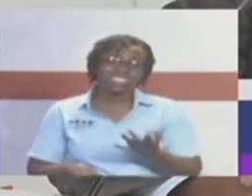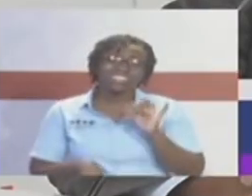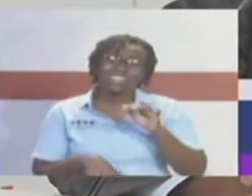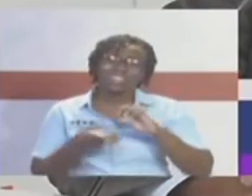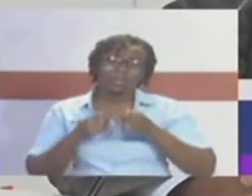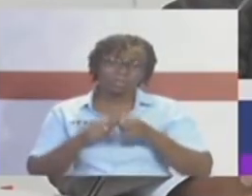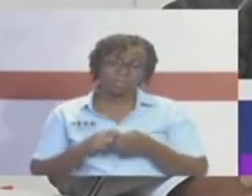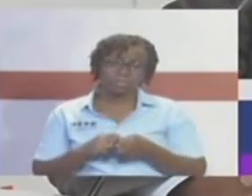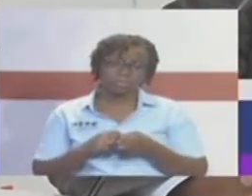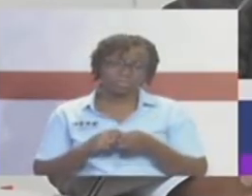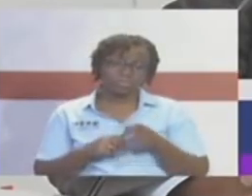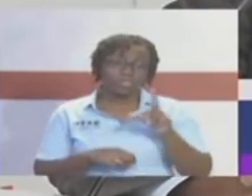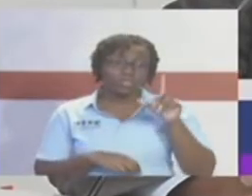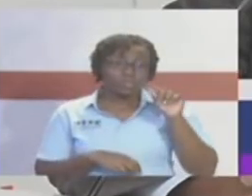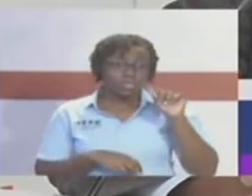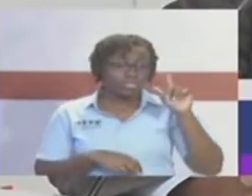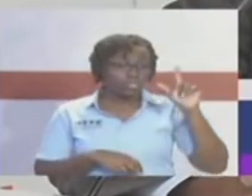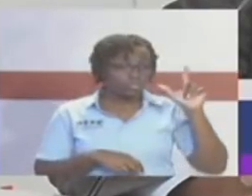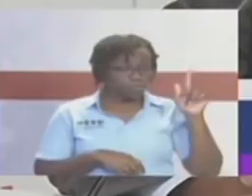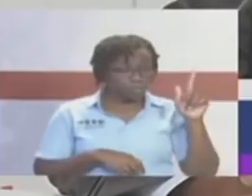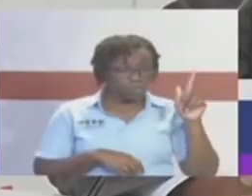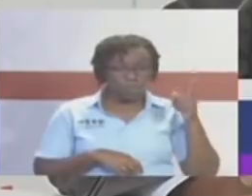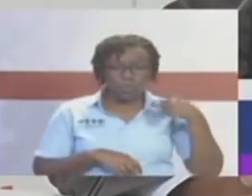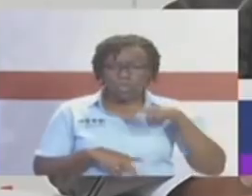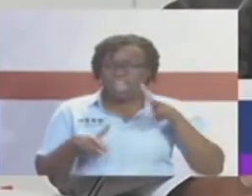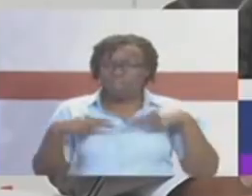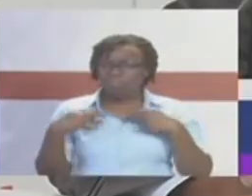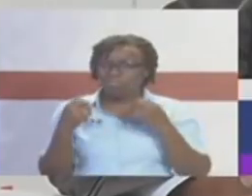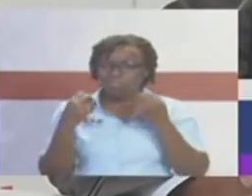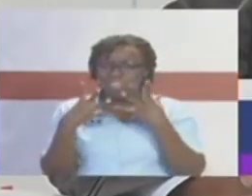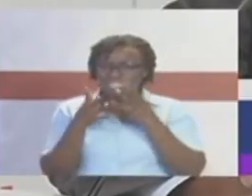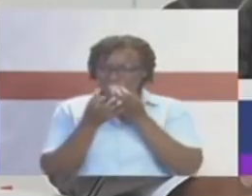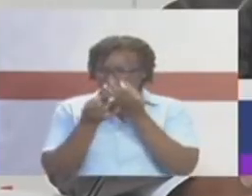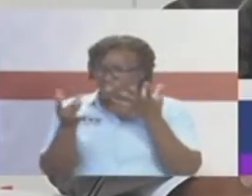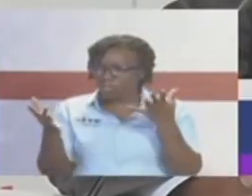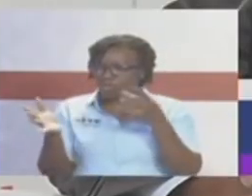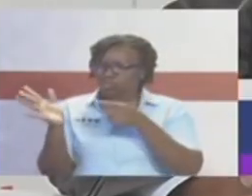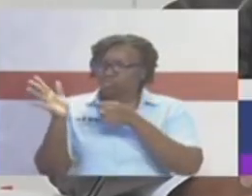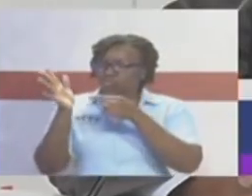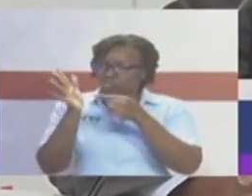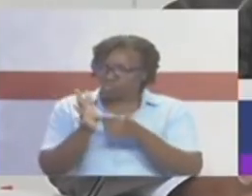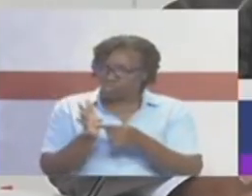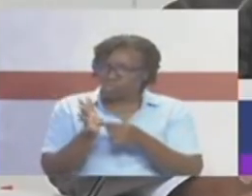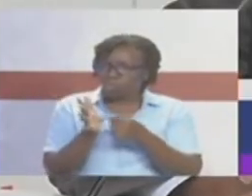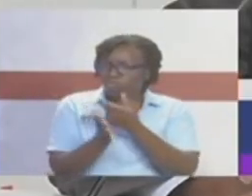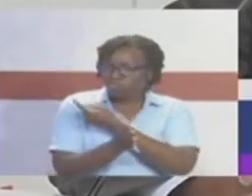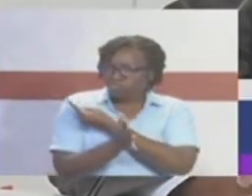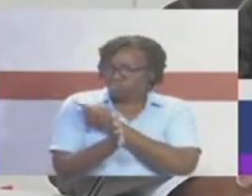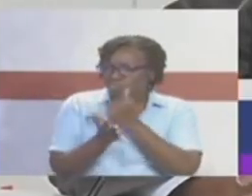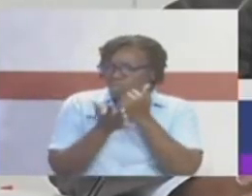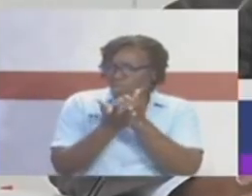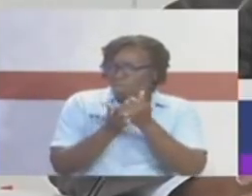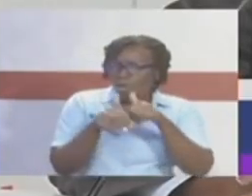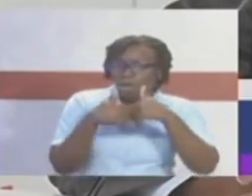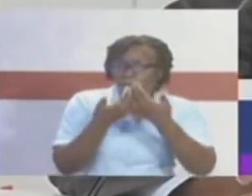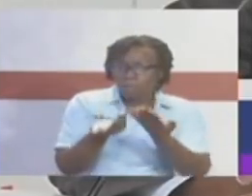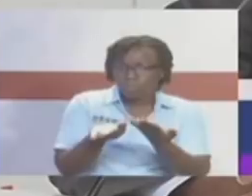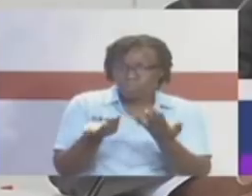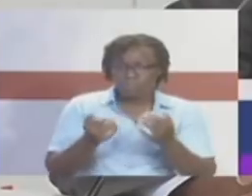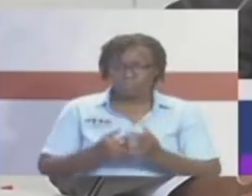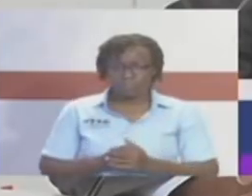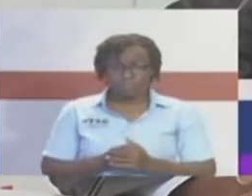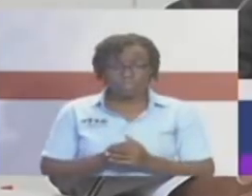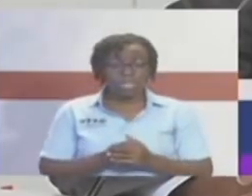has shown us that there is benefit of dialyzing the immunocompromised. So in other words, a dialysis patient has a suppressed